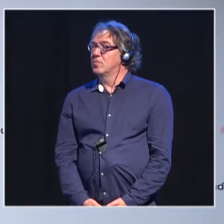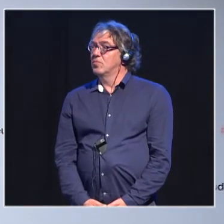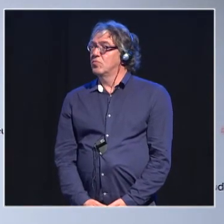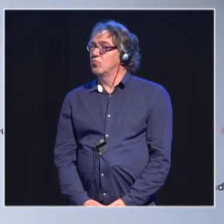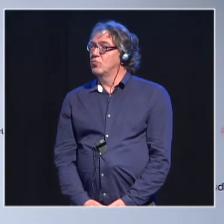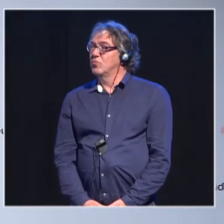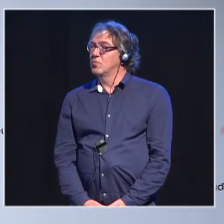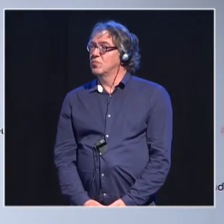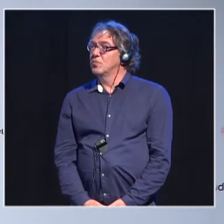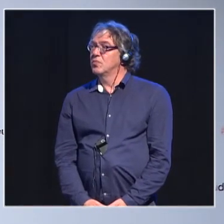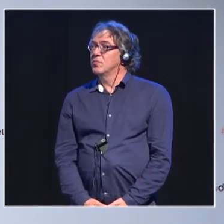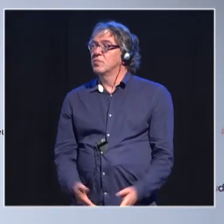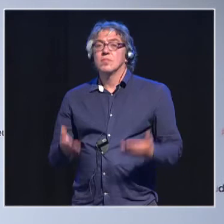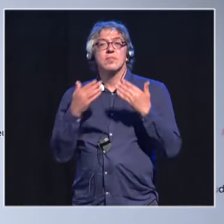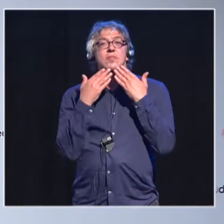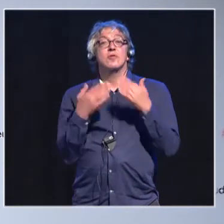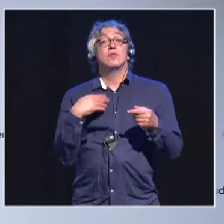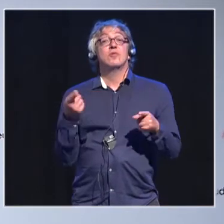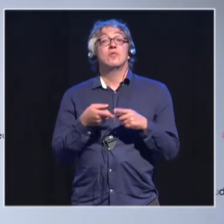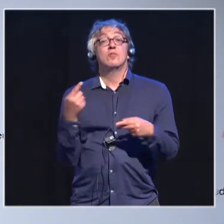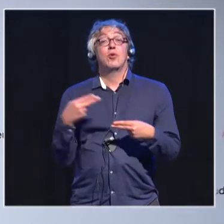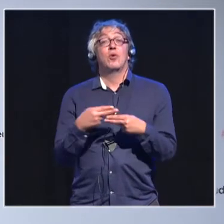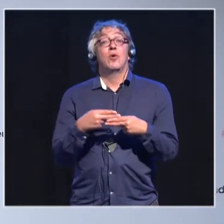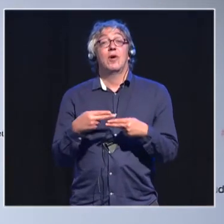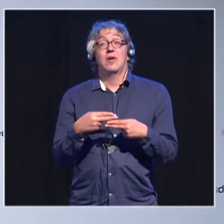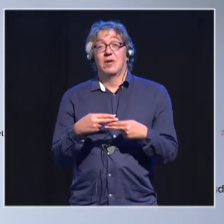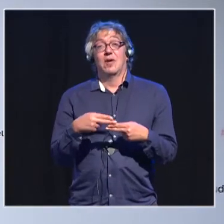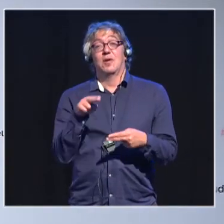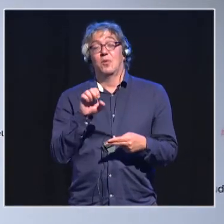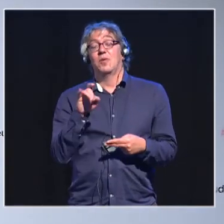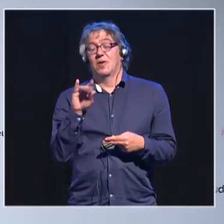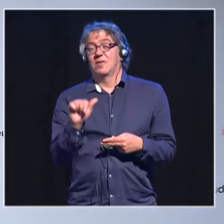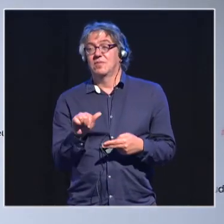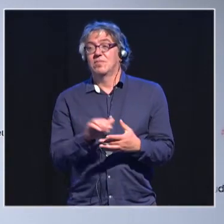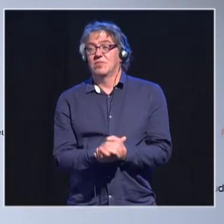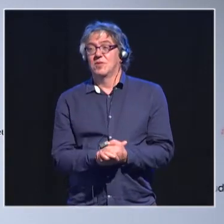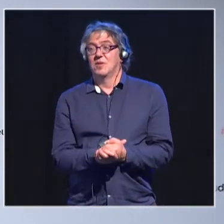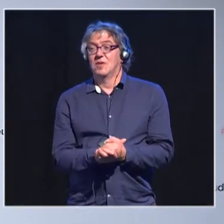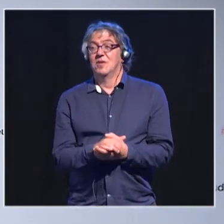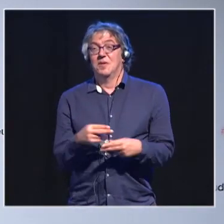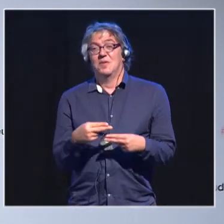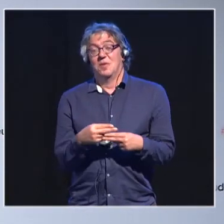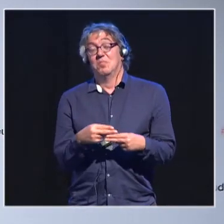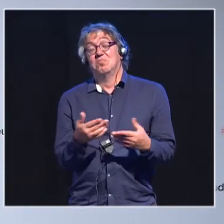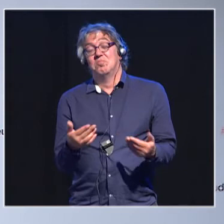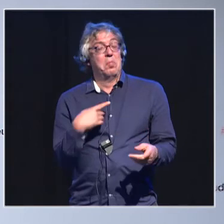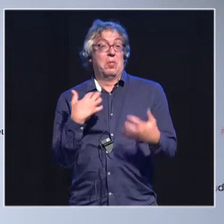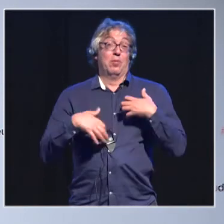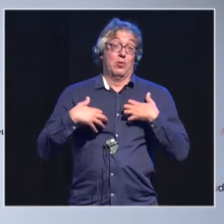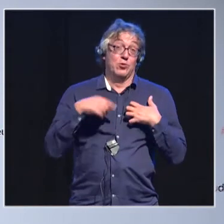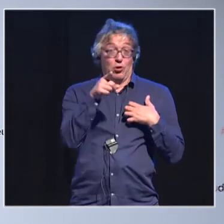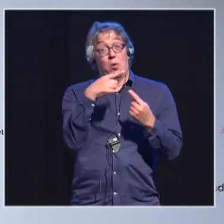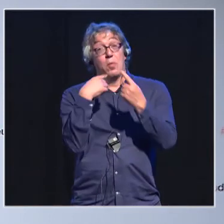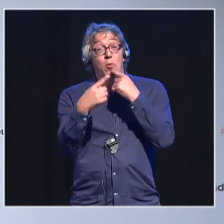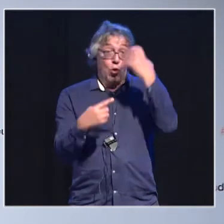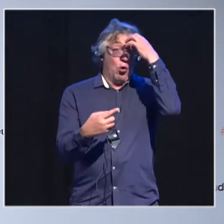Thank you very much. Julia Ślińska with Nokia. And it's very interesting that we are having discussion about this public and private partnership, but there is another partnership